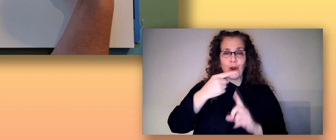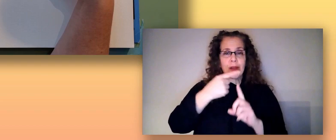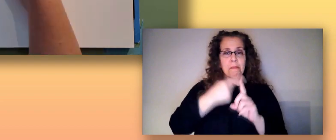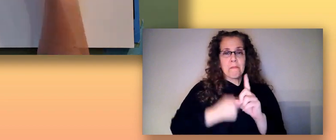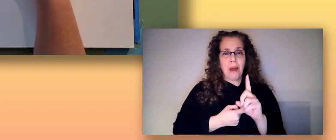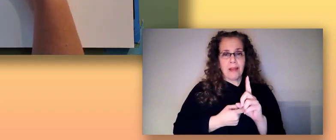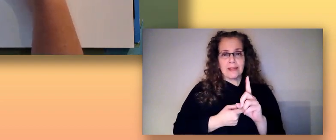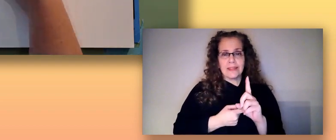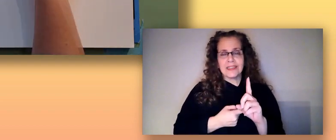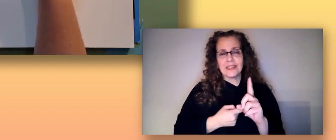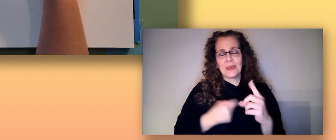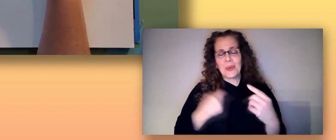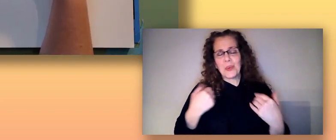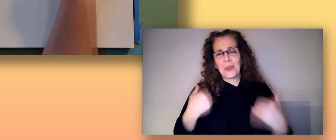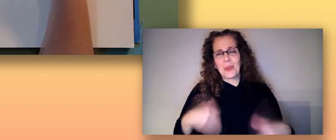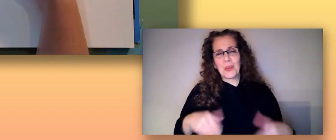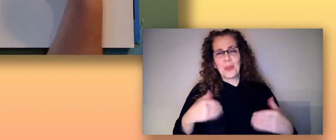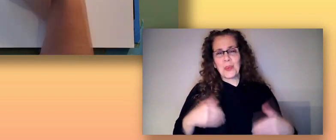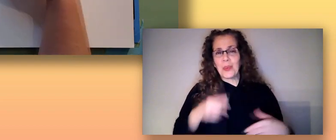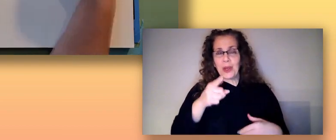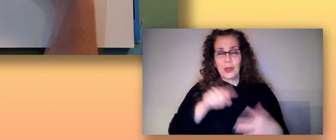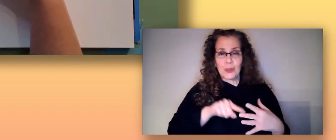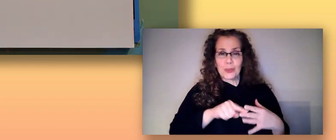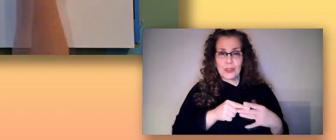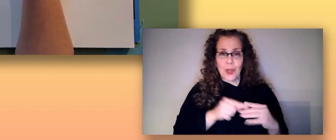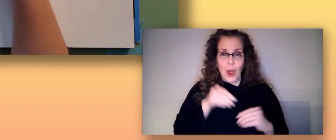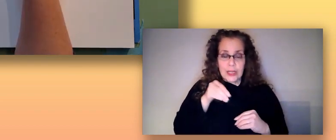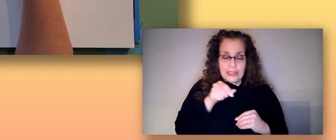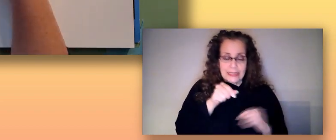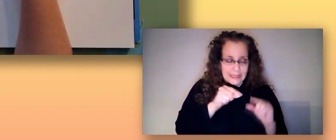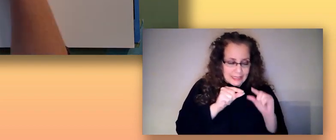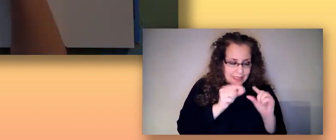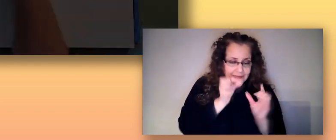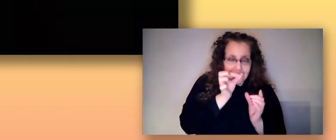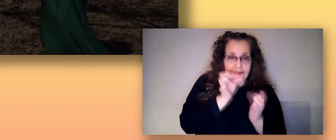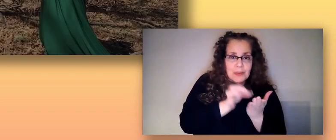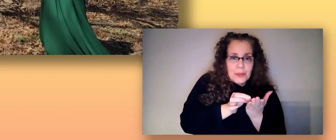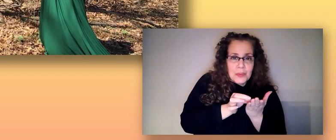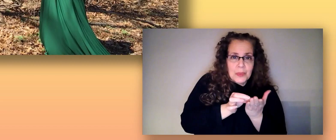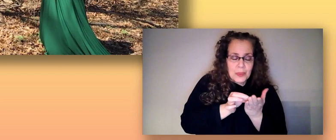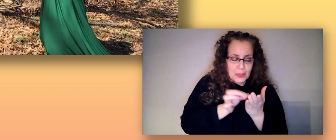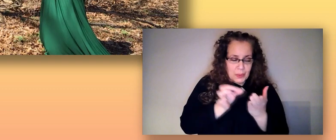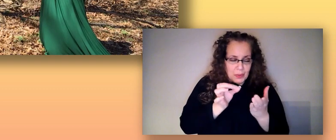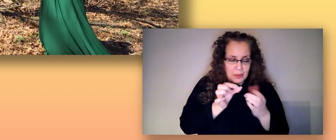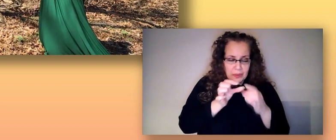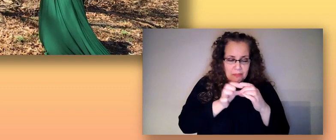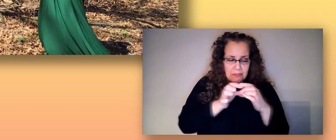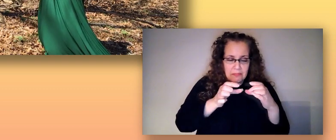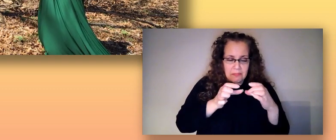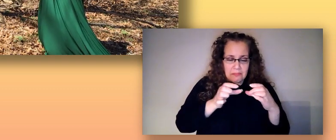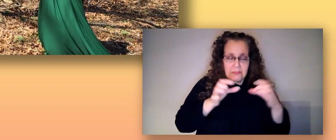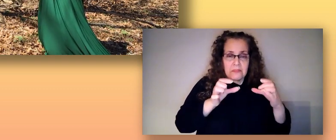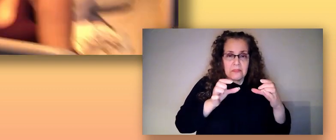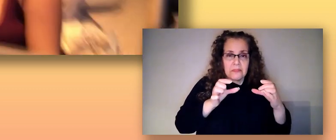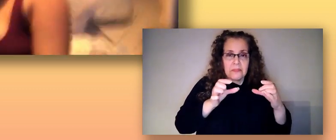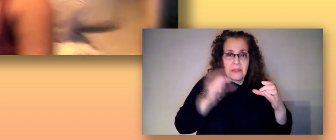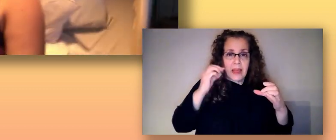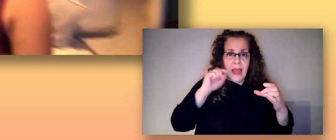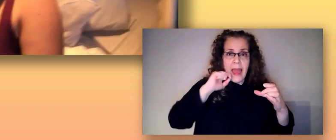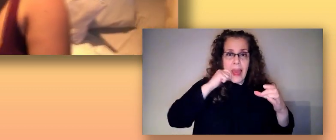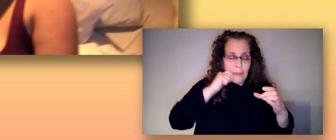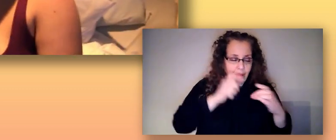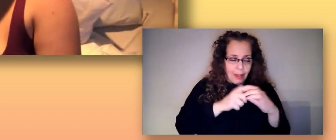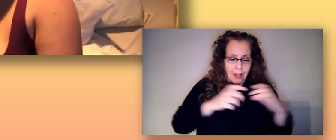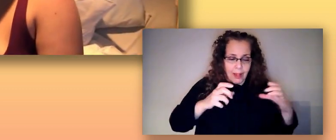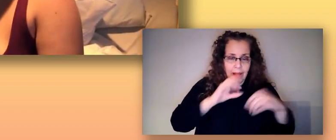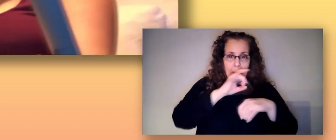you. A lentil, a grape, a kiwi, an apple, a grapefruit, a melon, a head